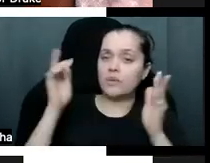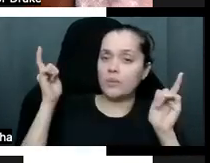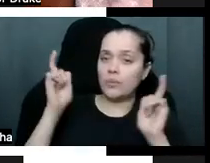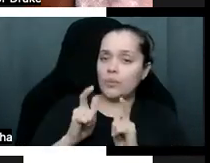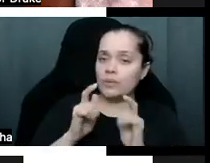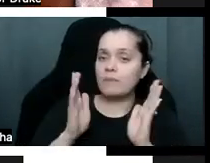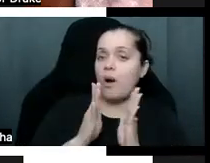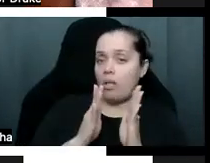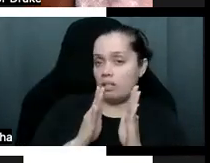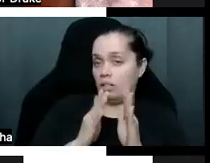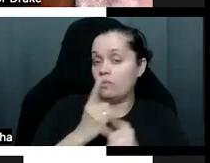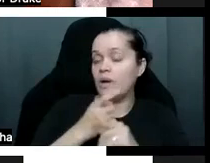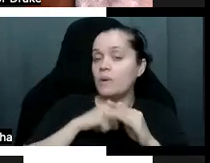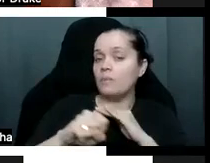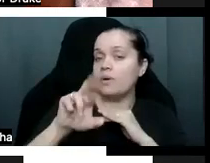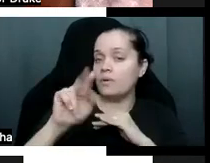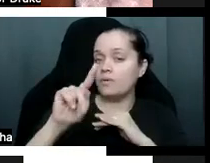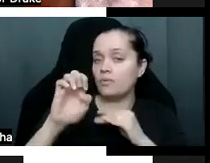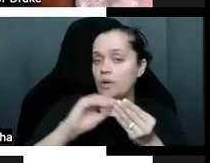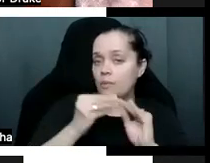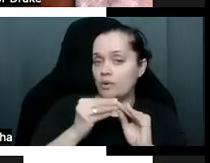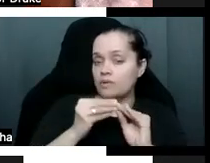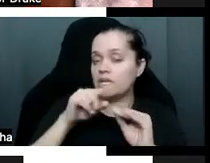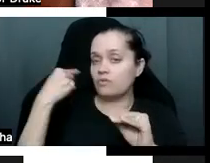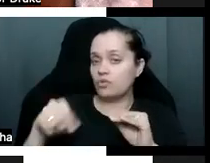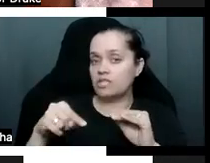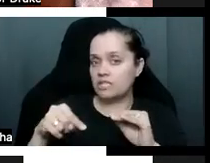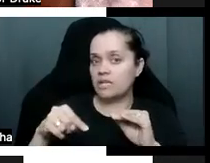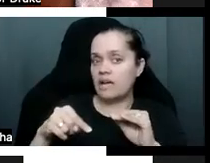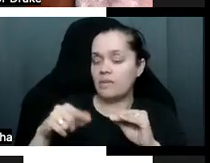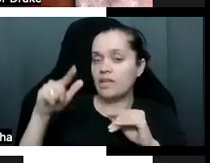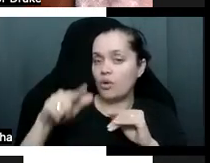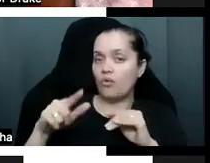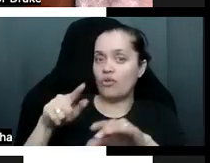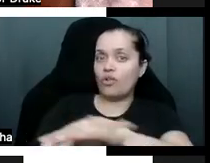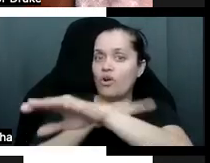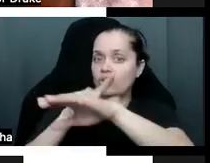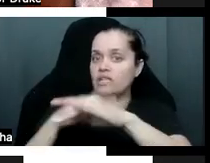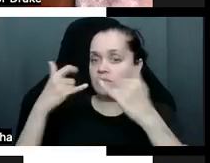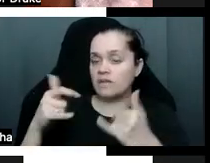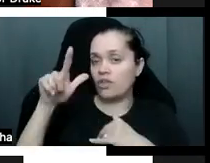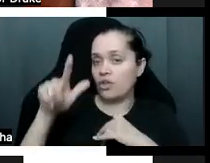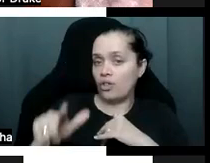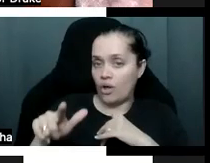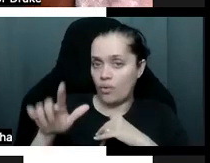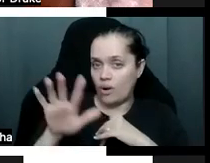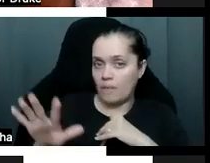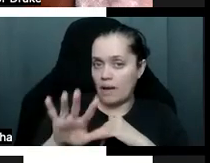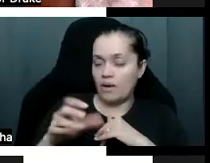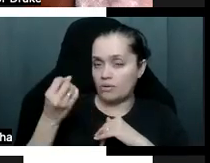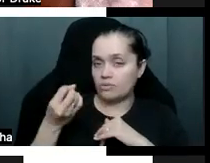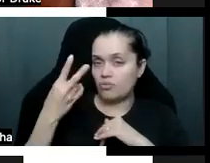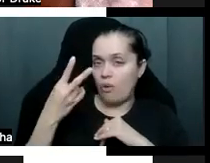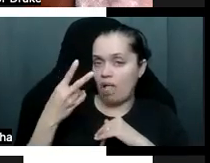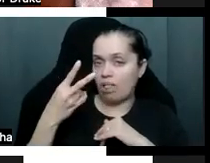rates. Well, birth rates in Russia have been long for a long time now. They are low, about 12